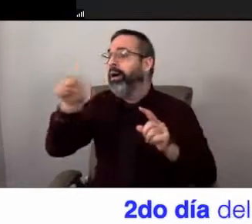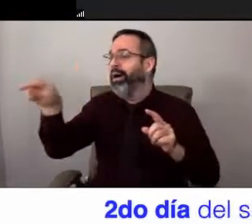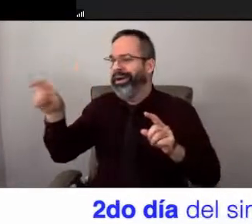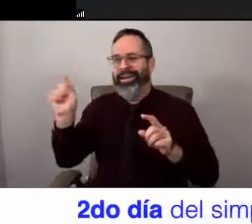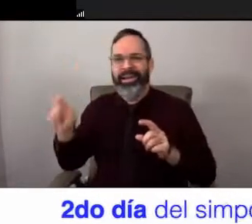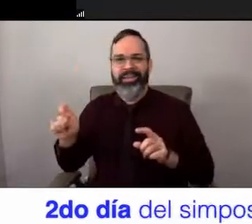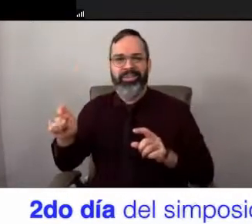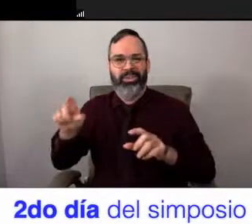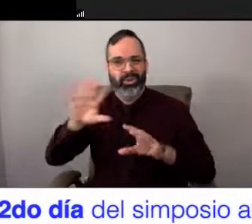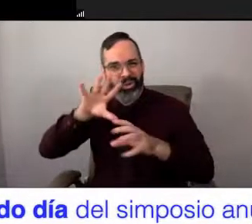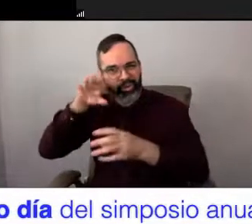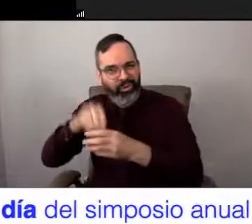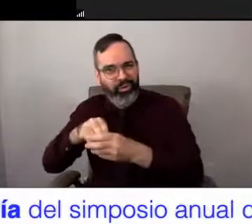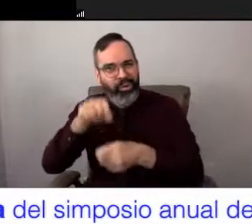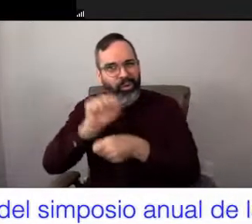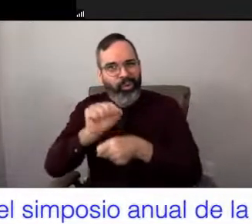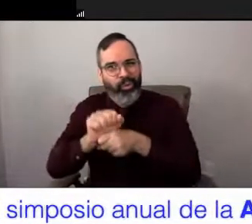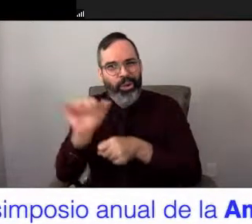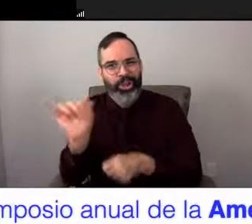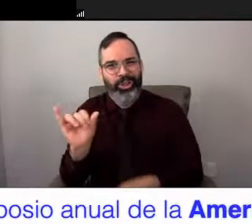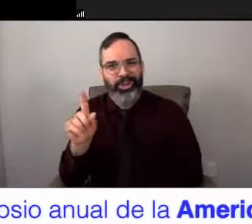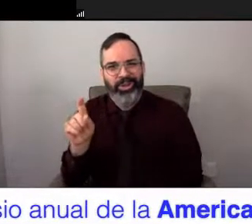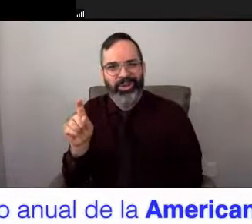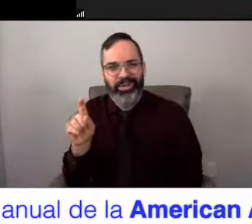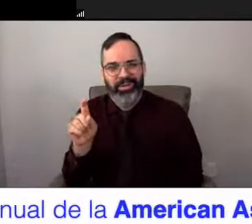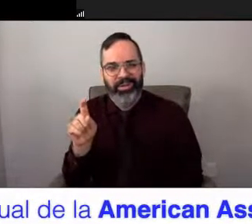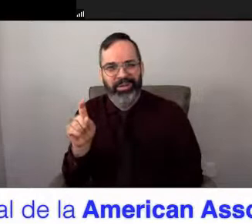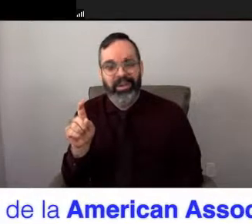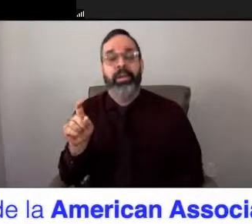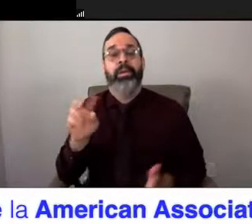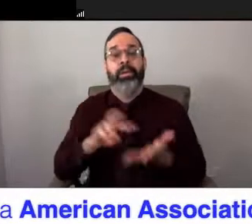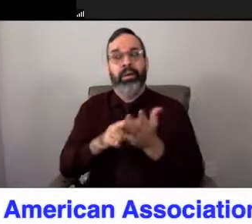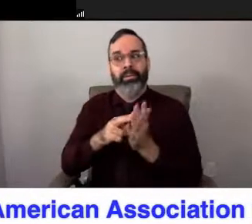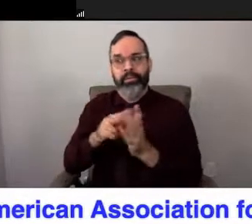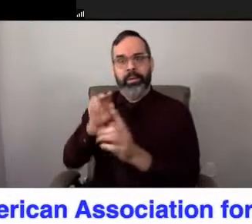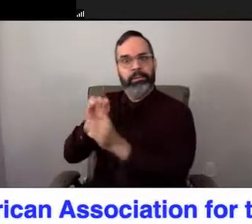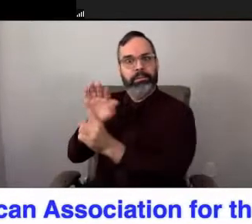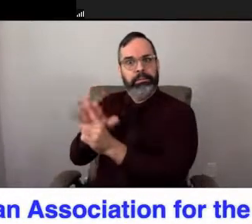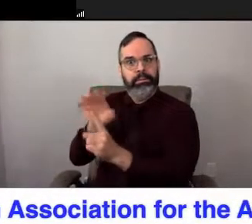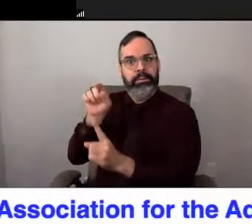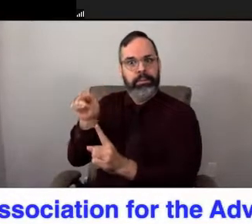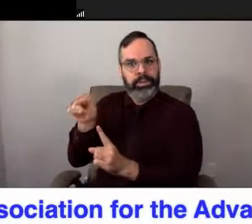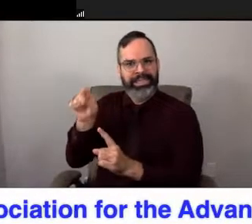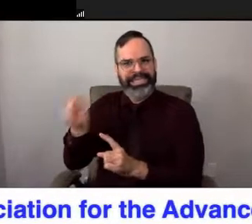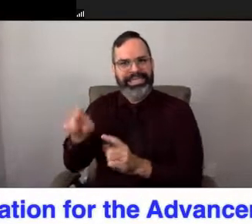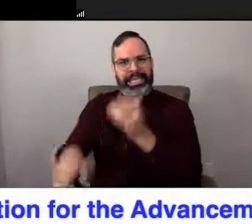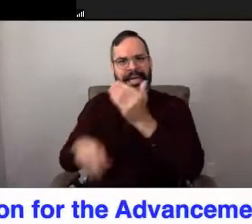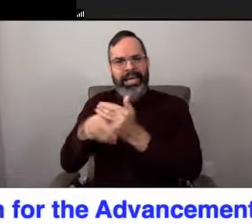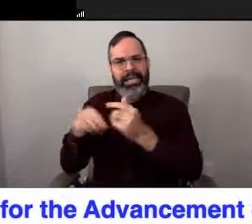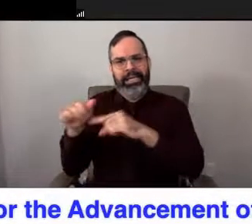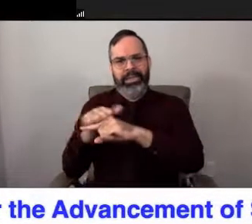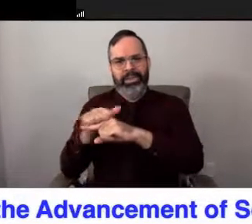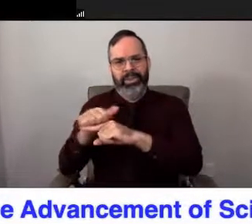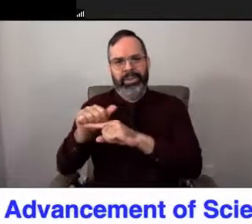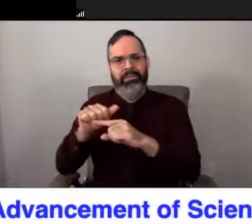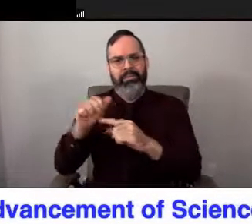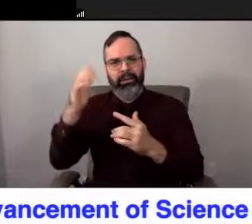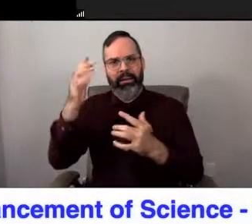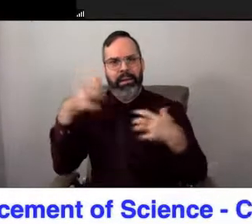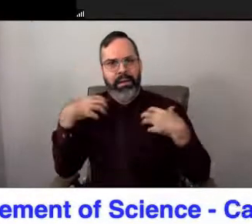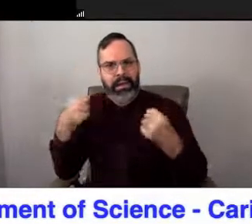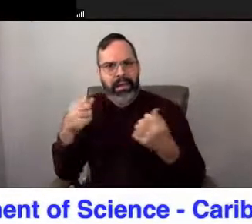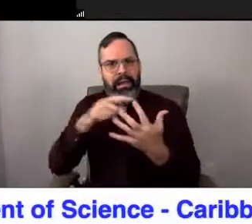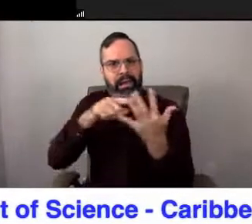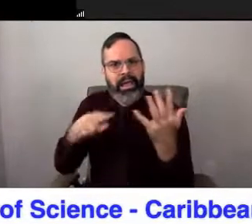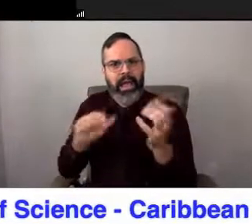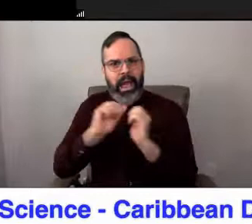working on the front line as well and have needed additional training. And so the provision of